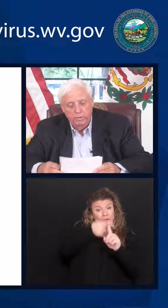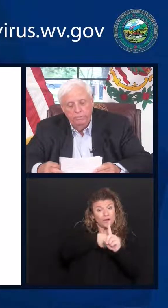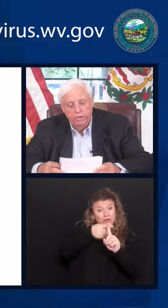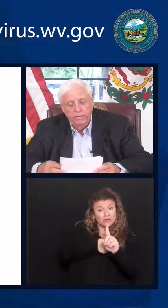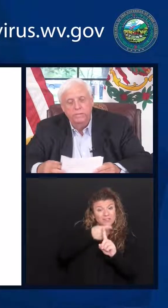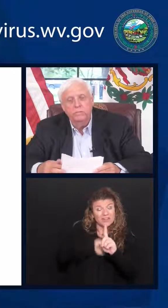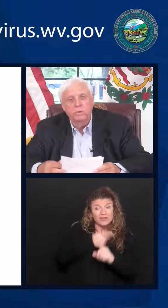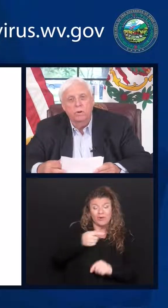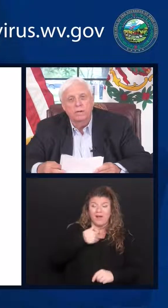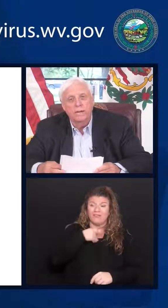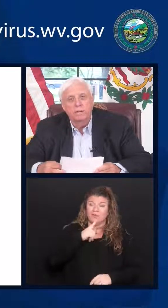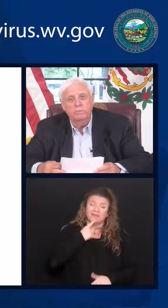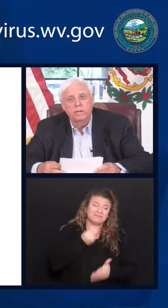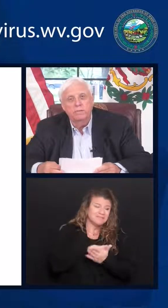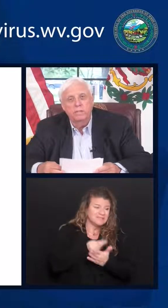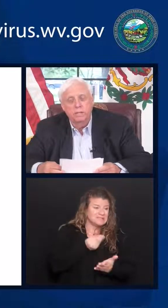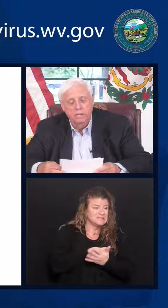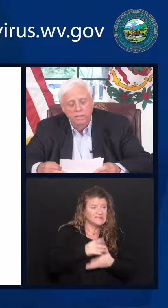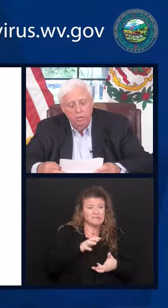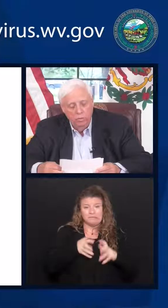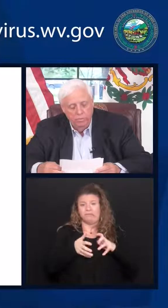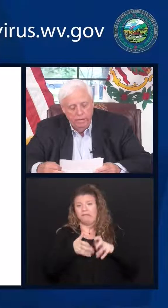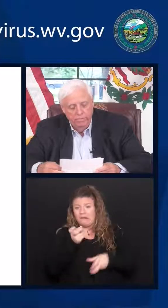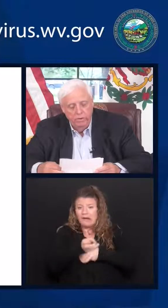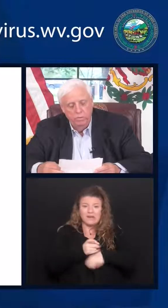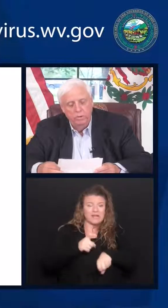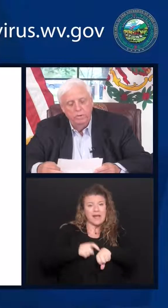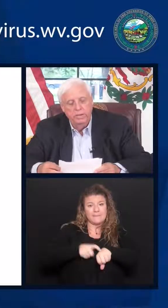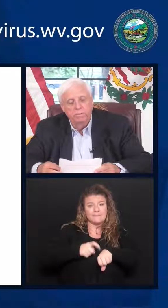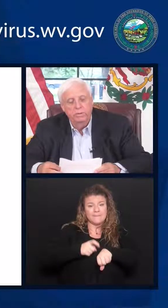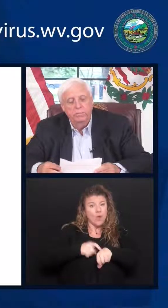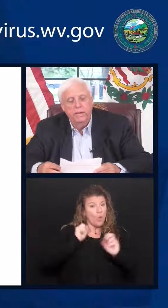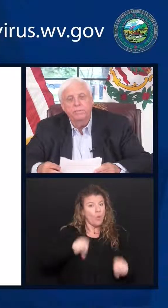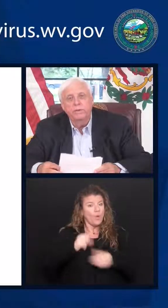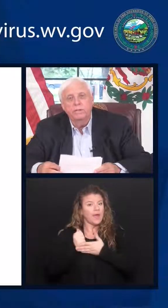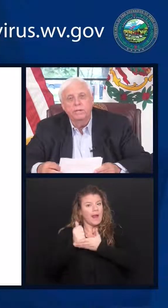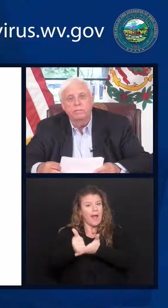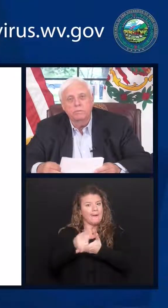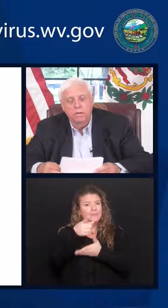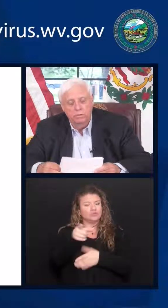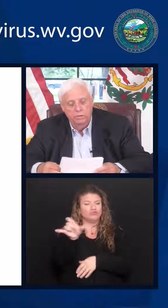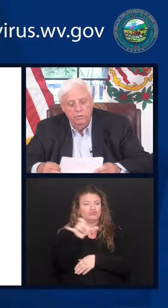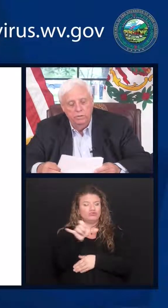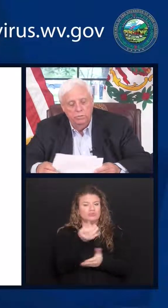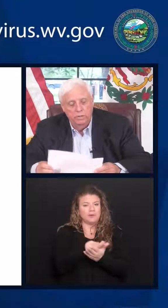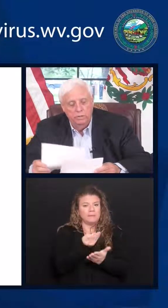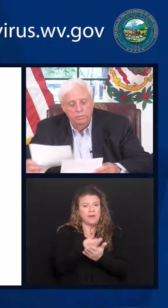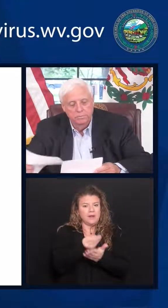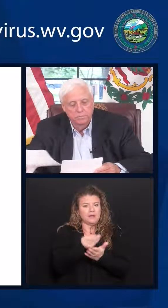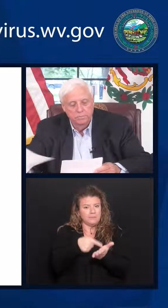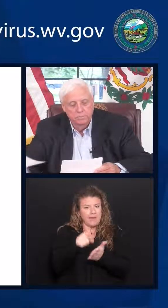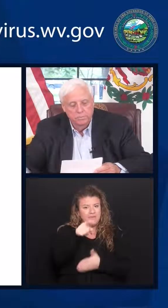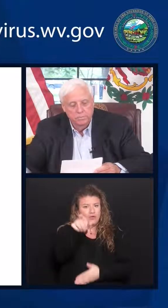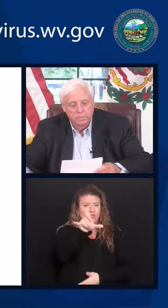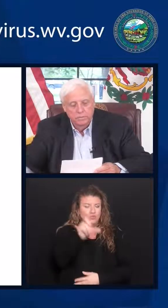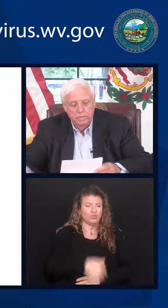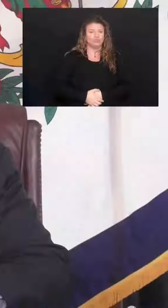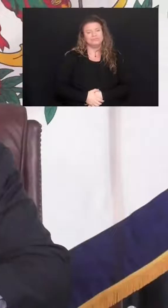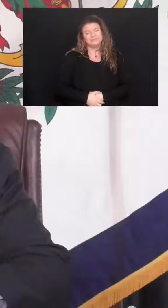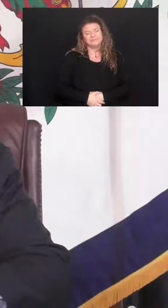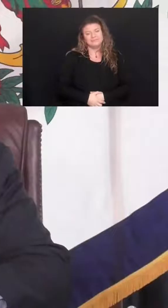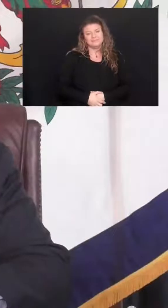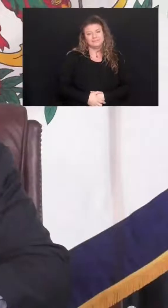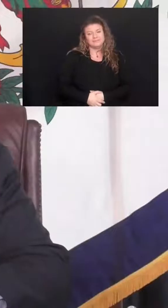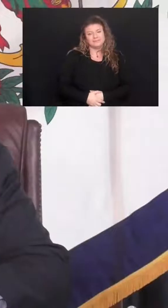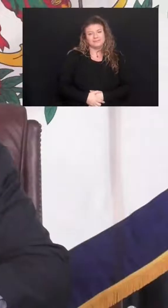upon really financial hard times and everything, we may very well be able to backfill and get some dollars to you as well.